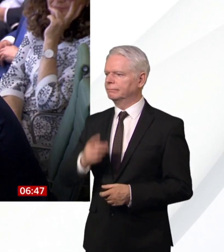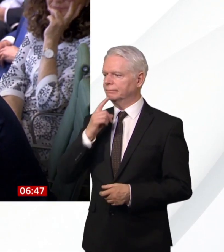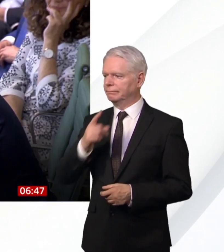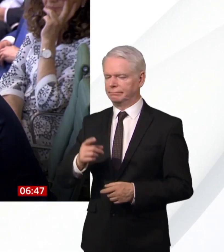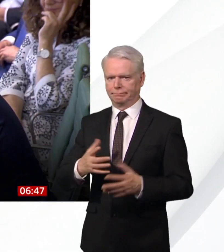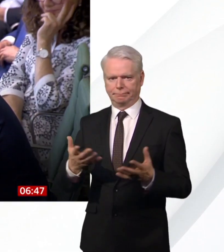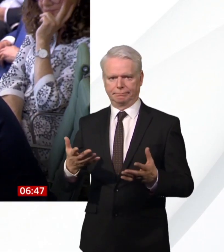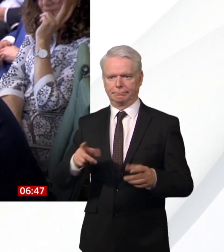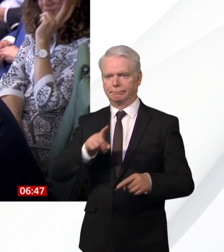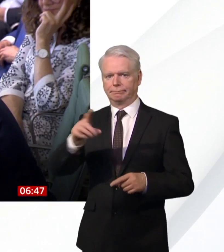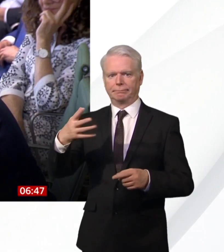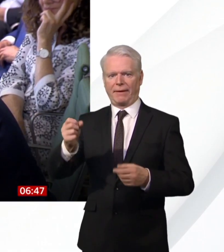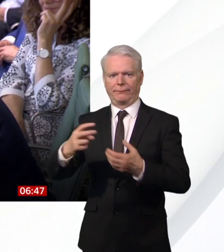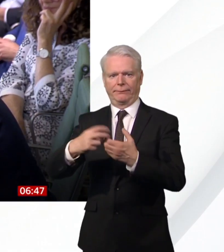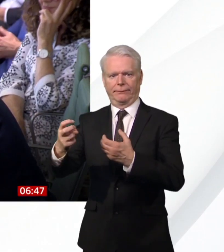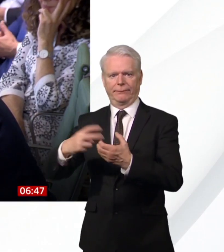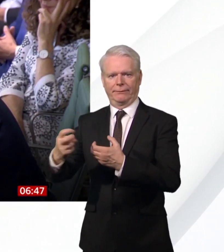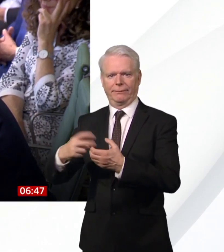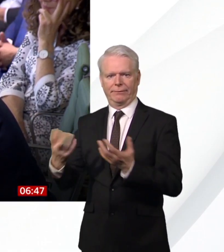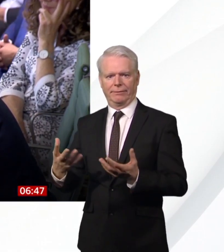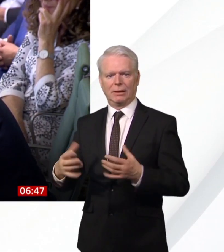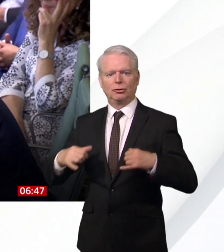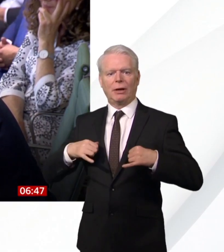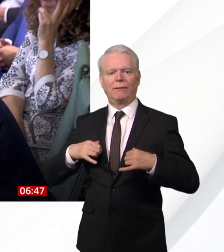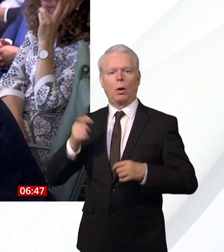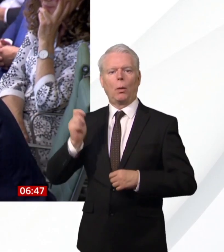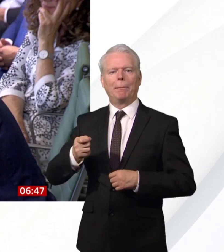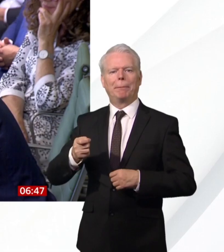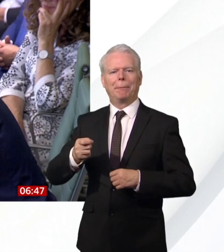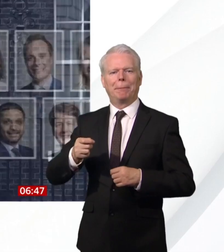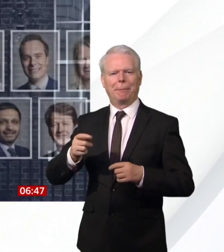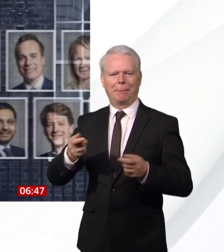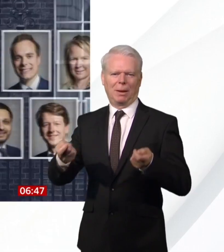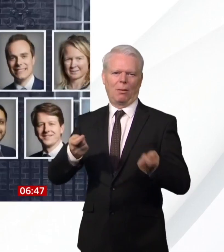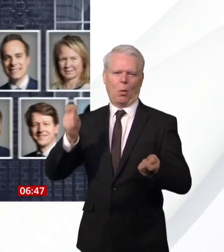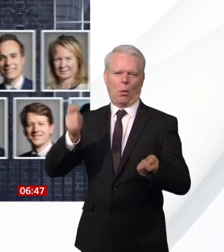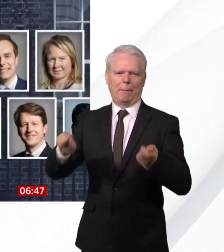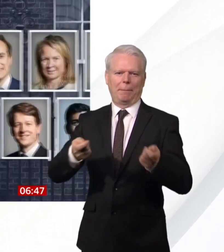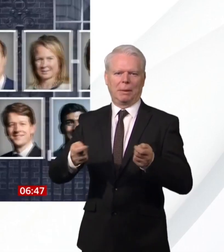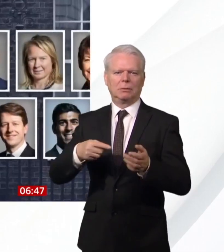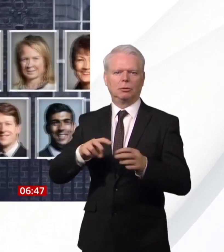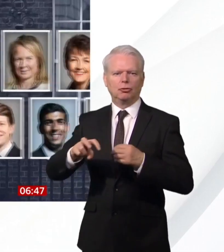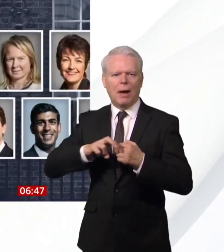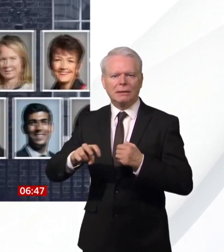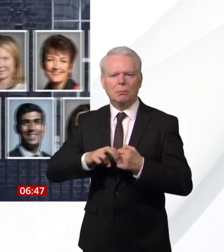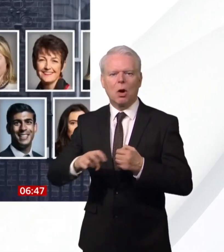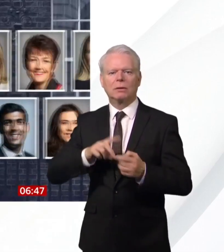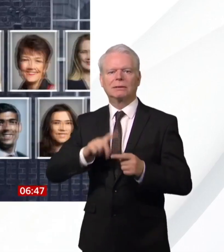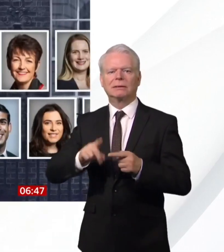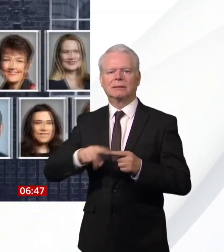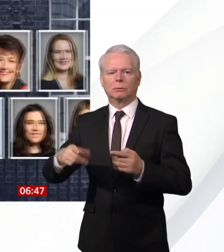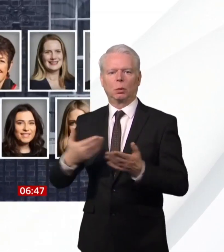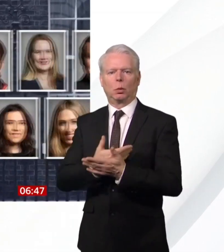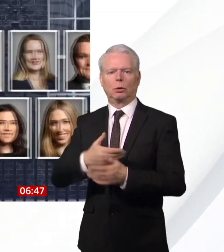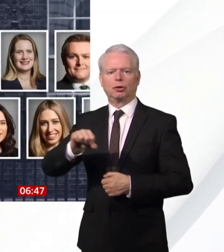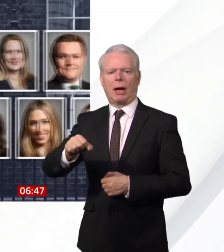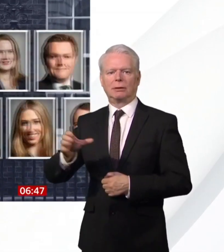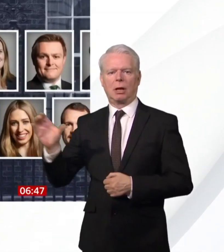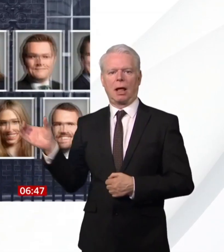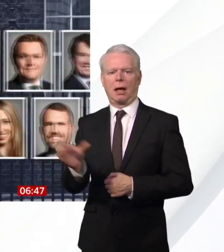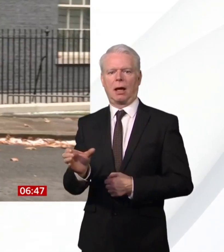to tell you when you finish here today that it's time for you to go. How will you respond to that? As ministers and their aides resigned in